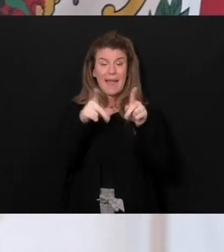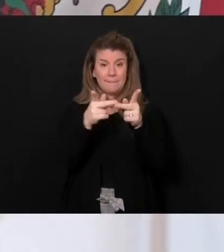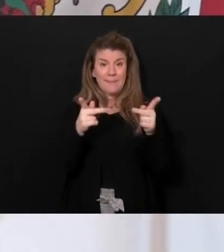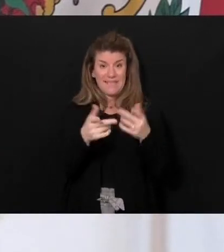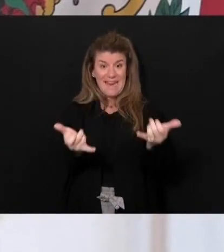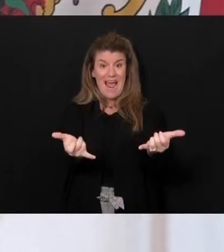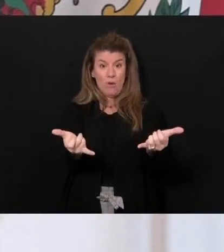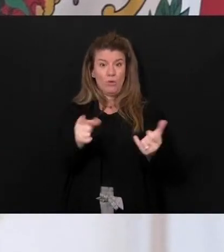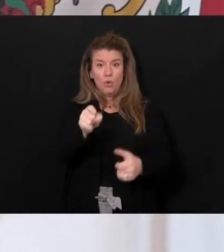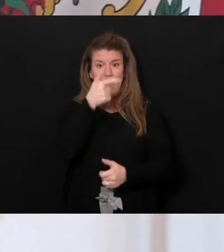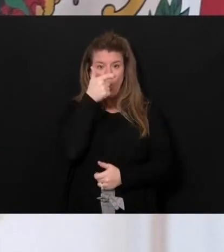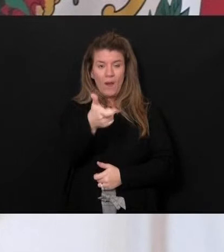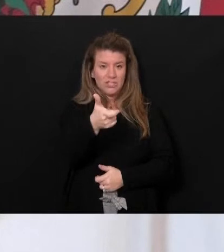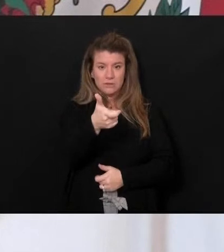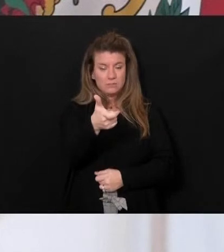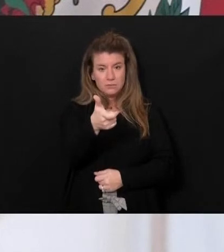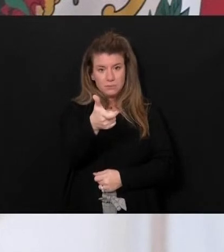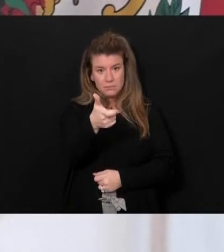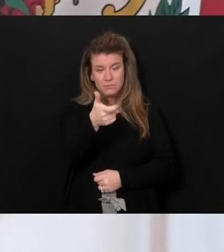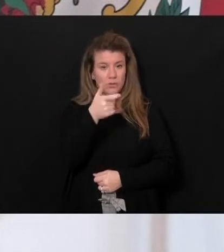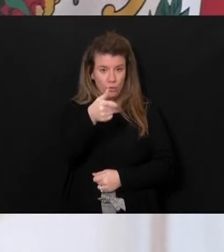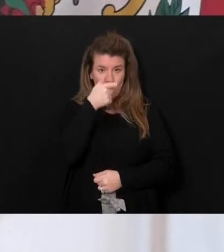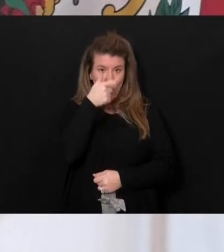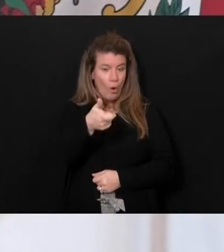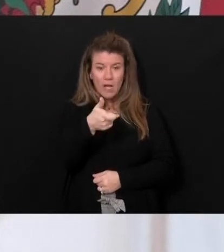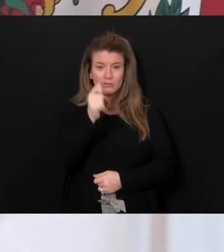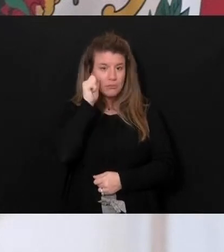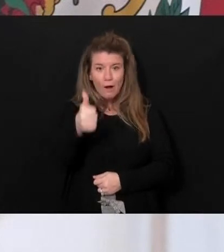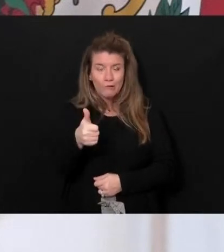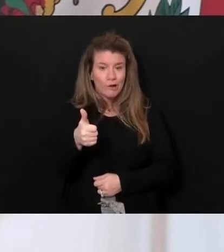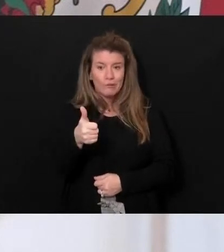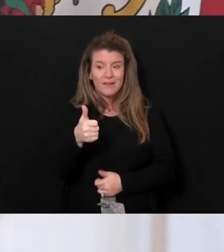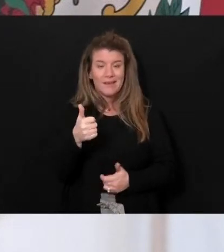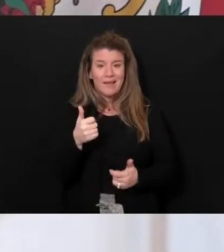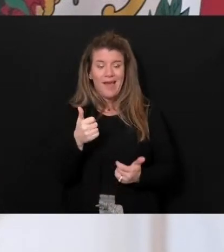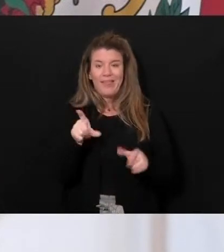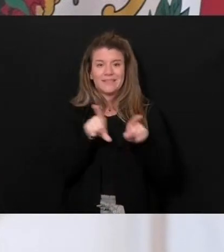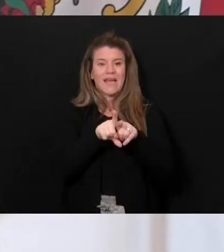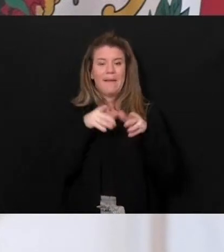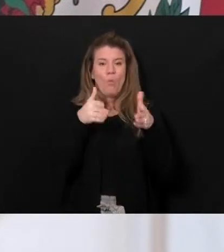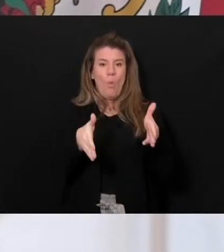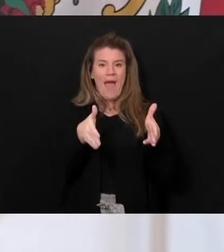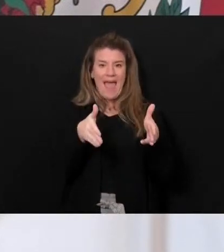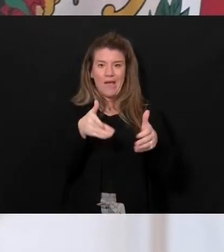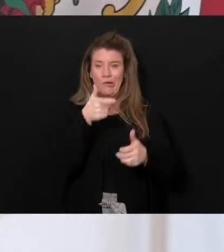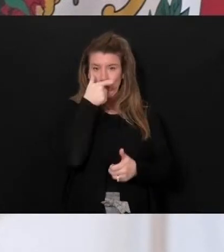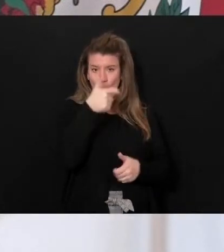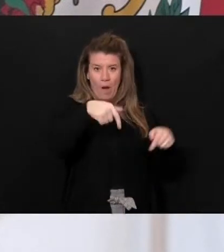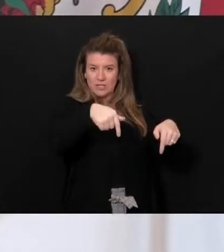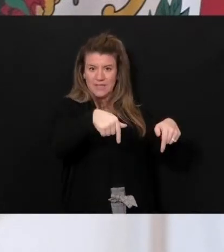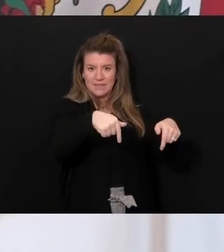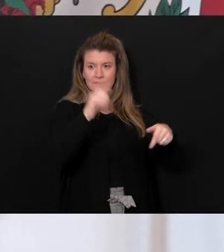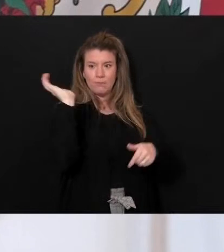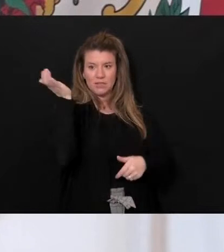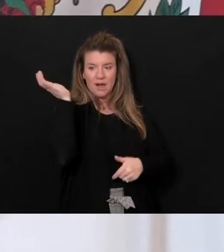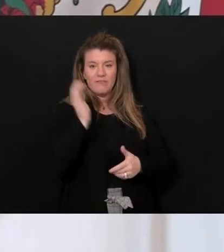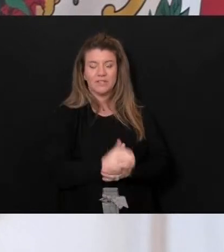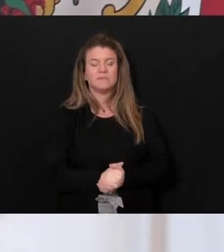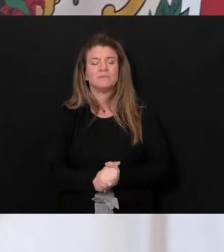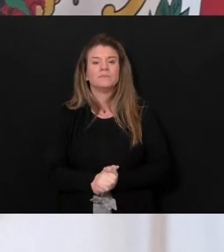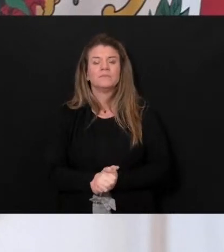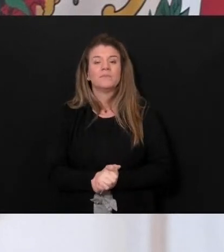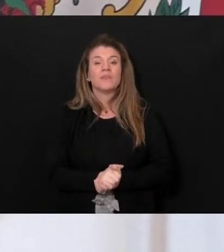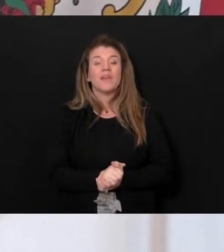you can be watching it, as it's going to be live, streamed.